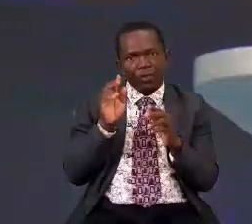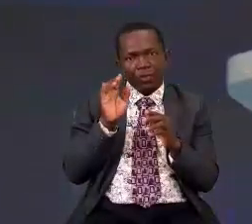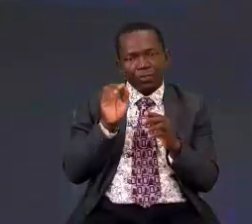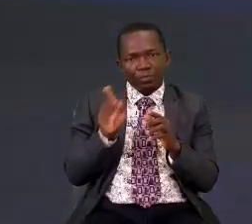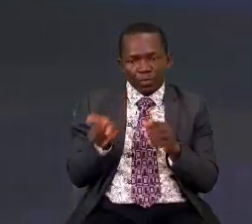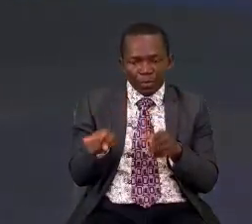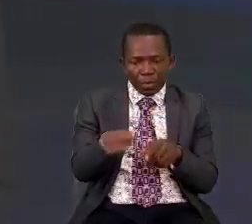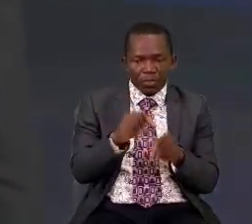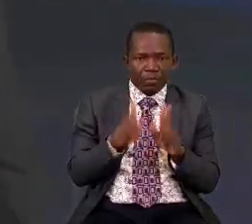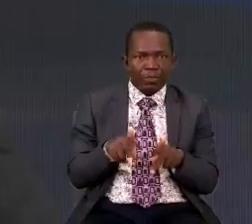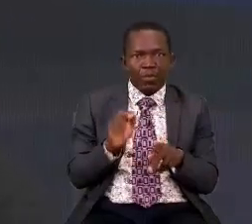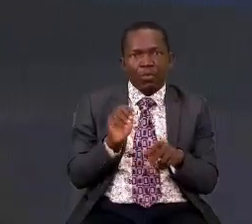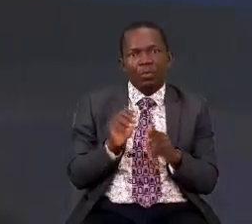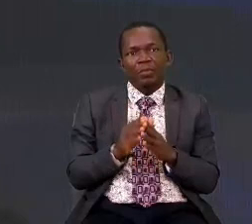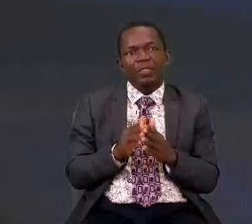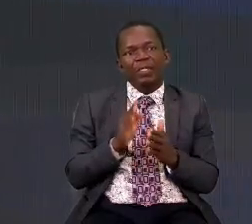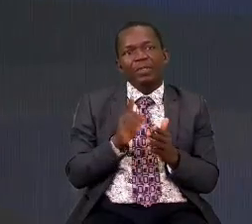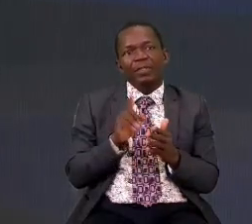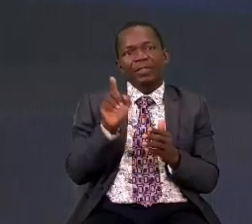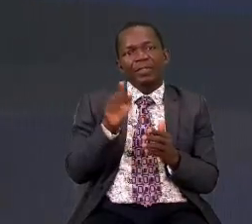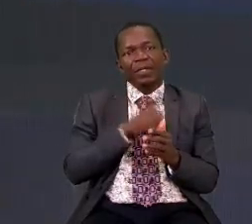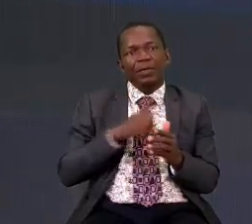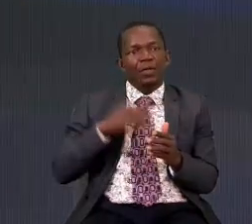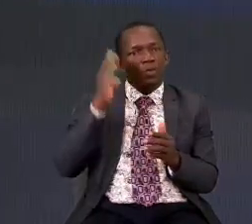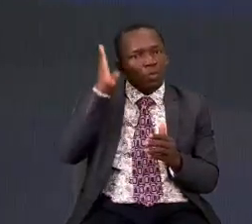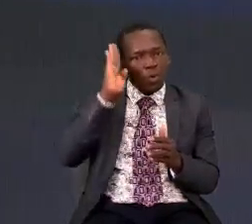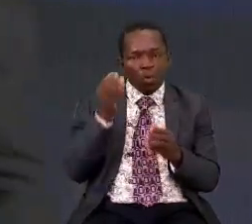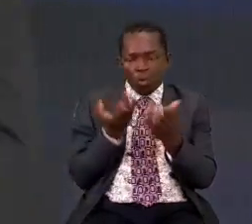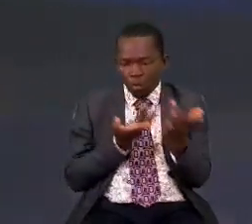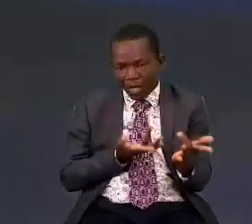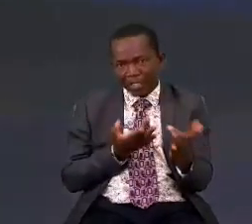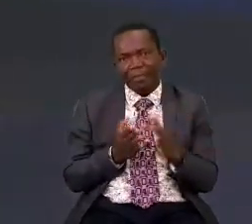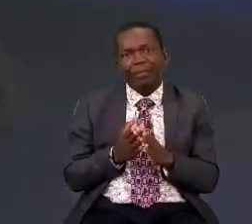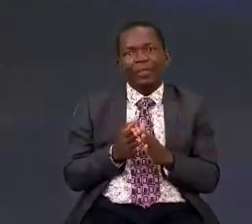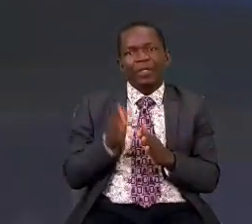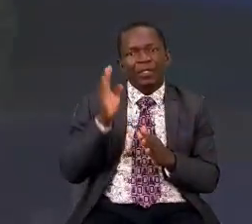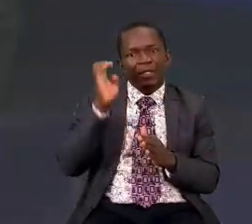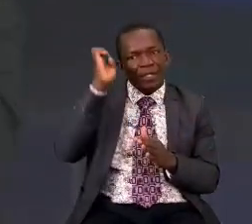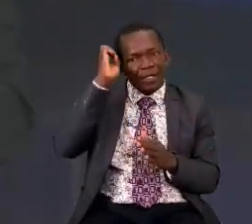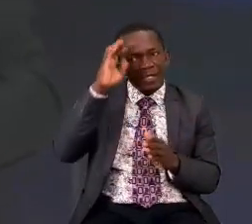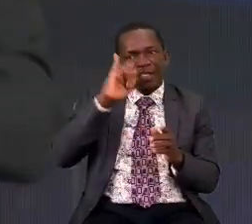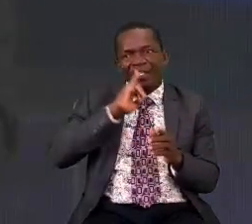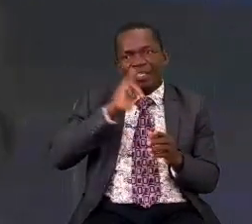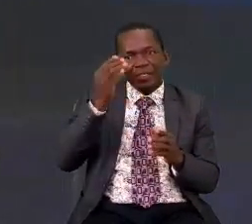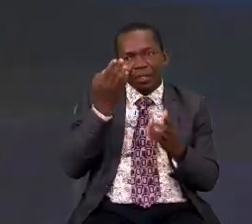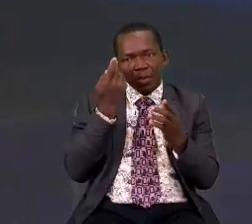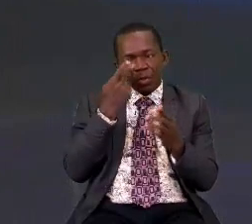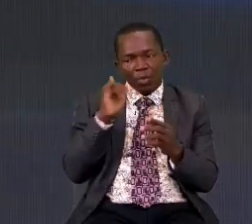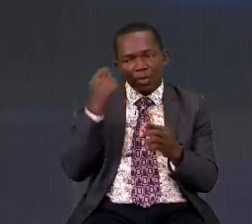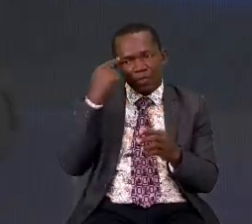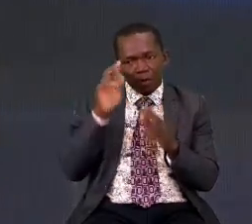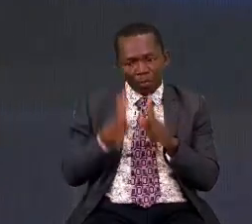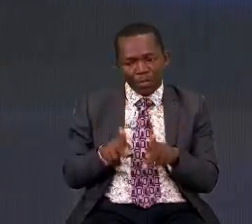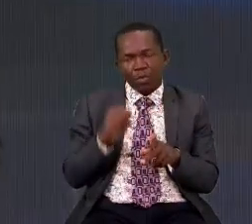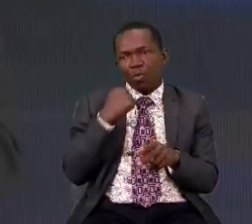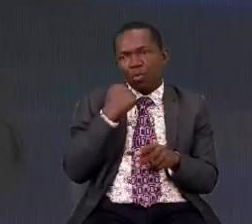and a Byram and we'll see and we're not all leaders and why don't you do this why don't you do this and this is power